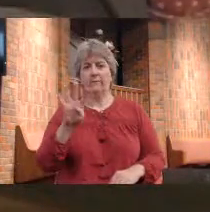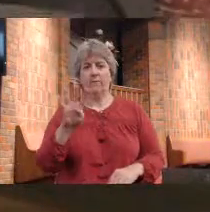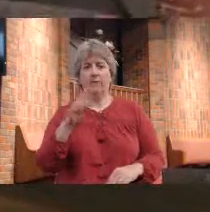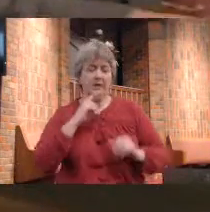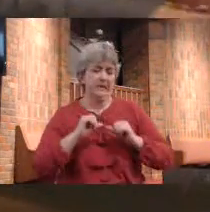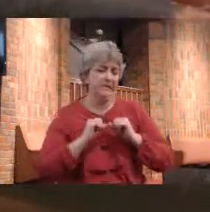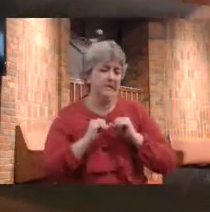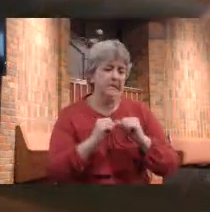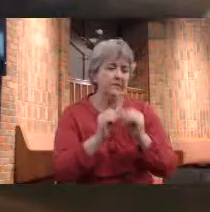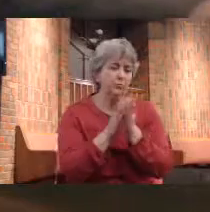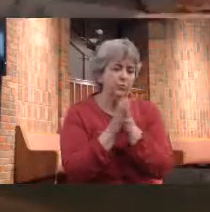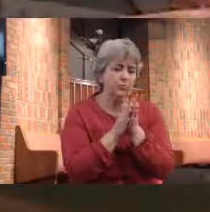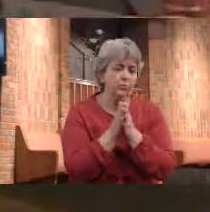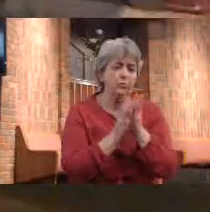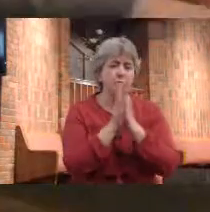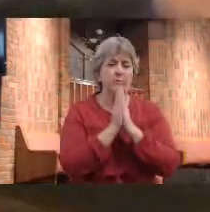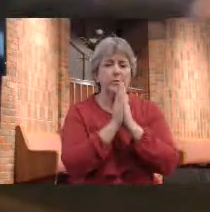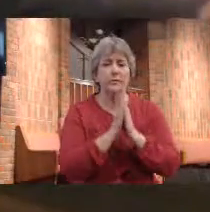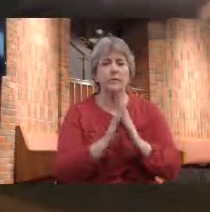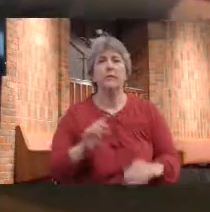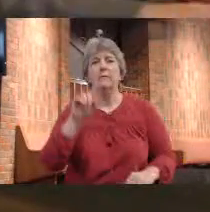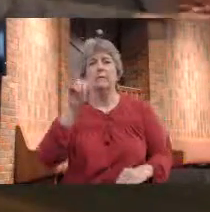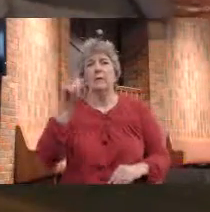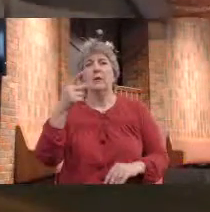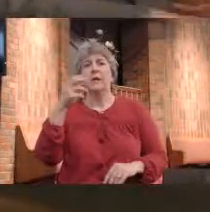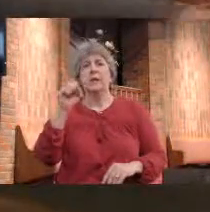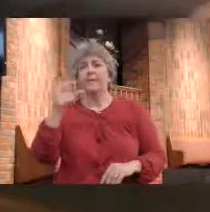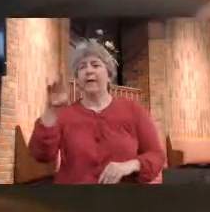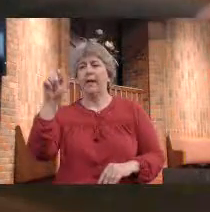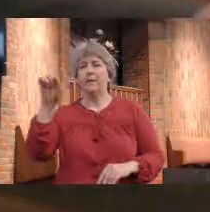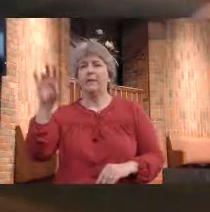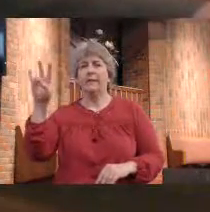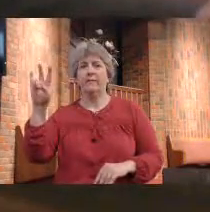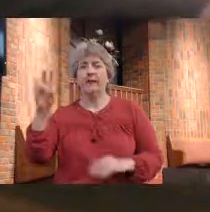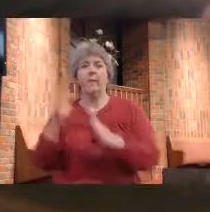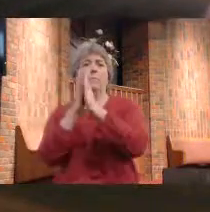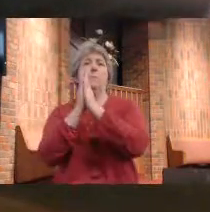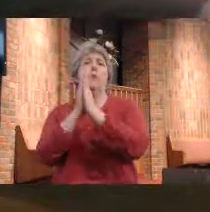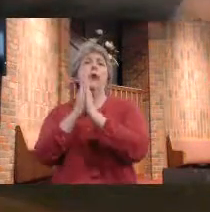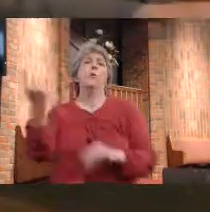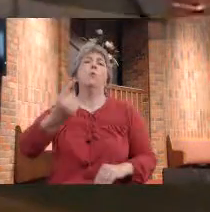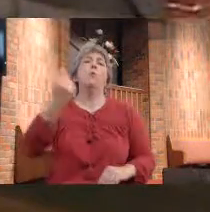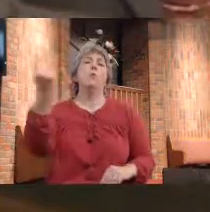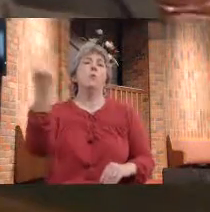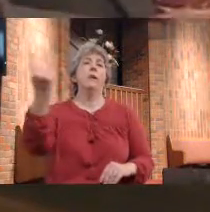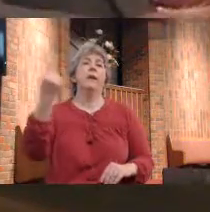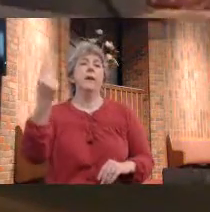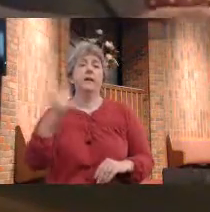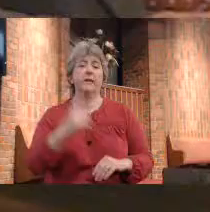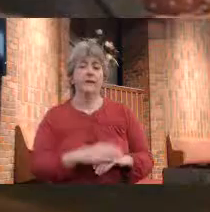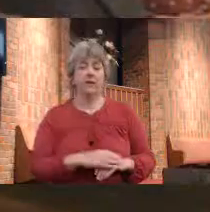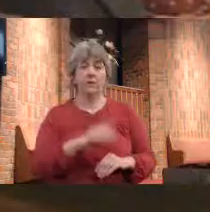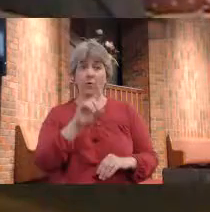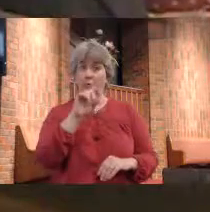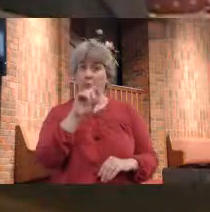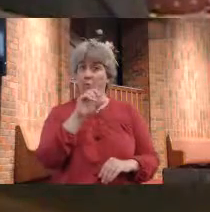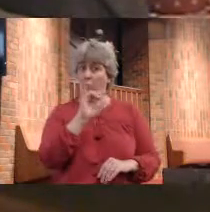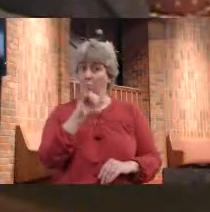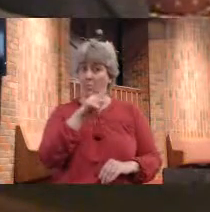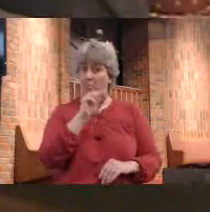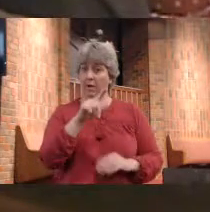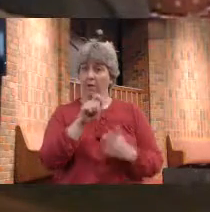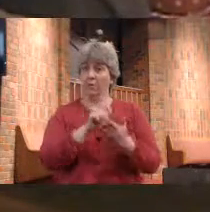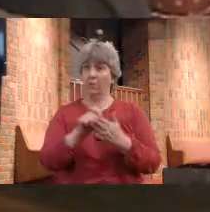prayer. Or 1 Thessalonians 5, 17. Pray without ceasing. Or the statements that Paul makes to Timothy. When